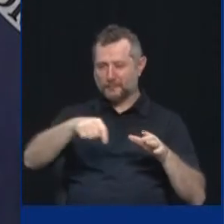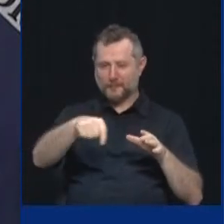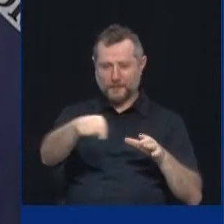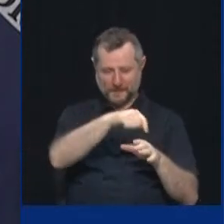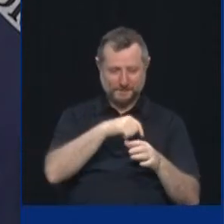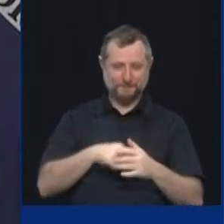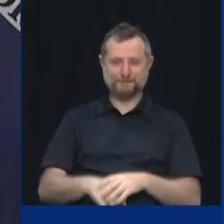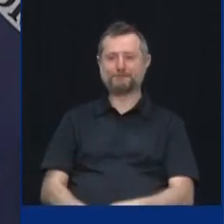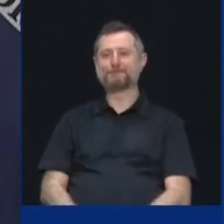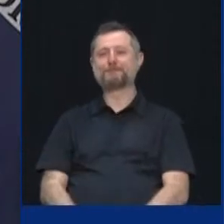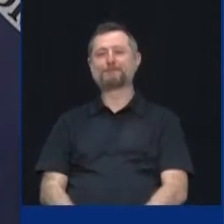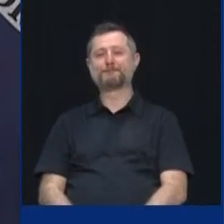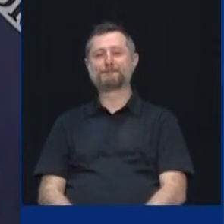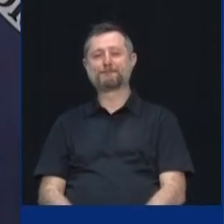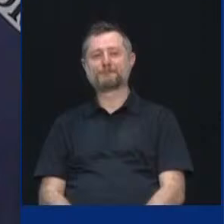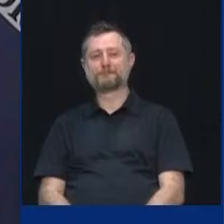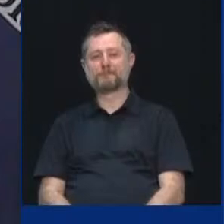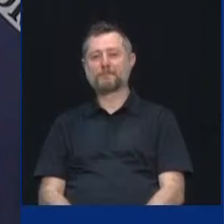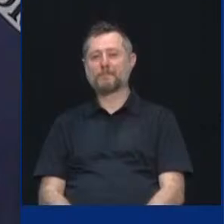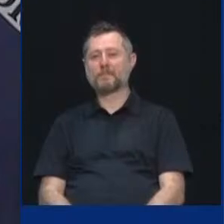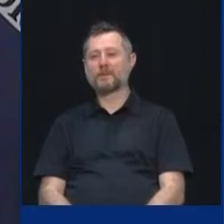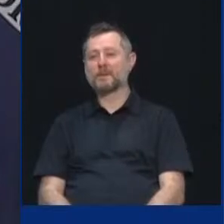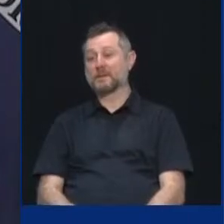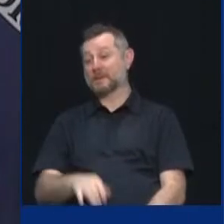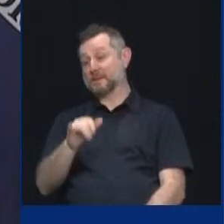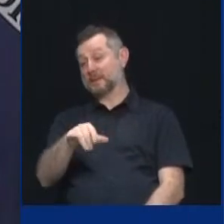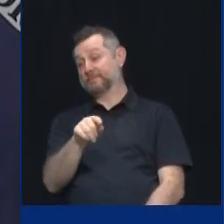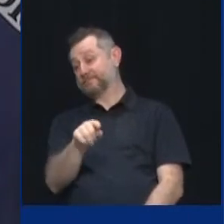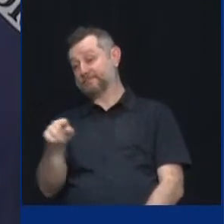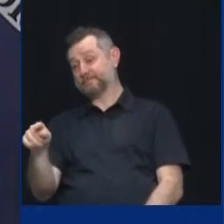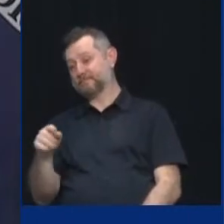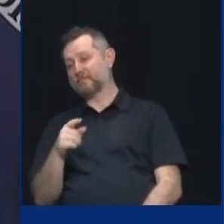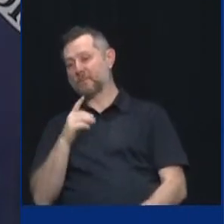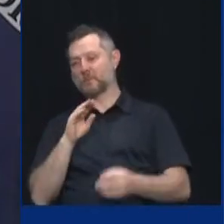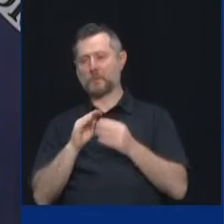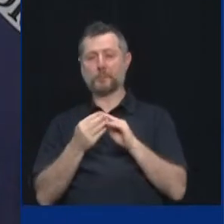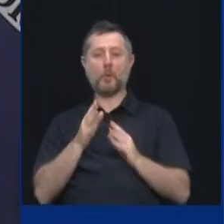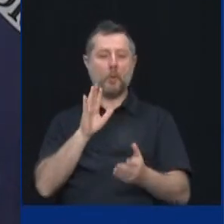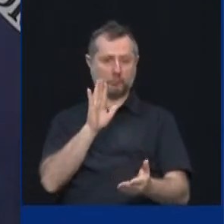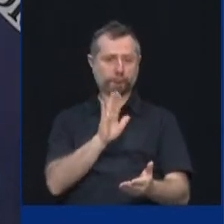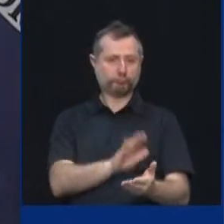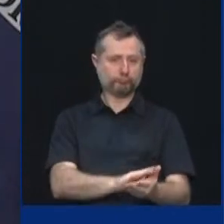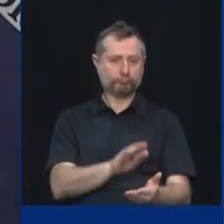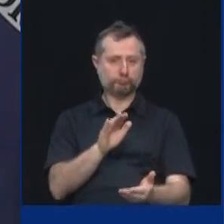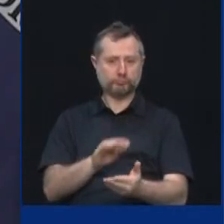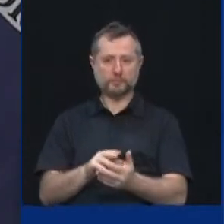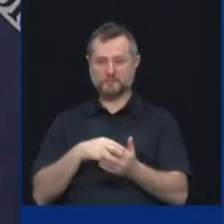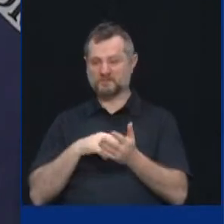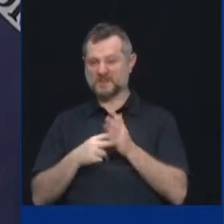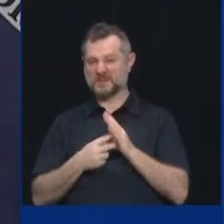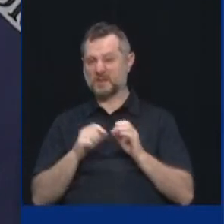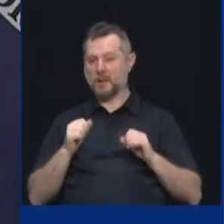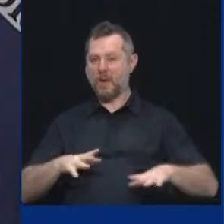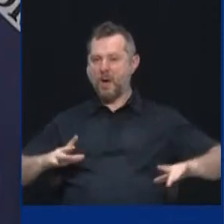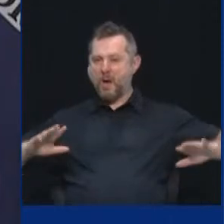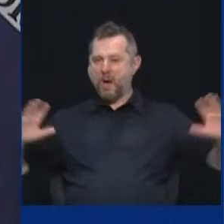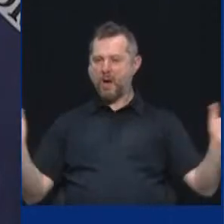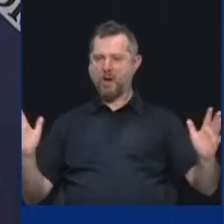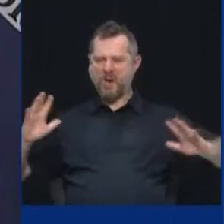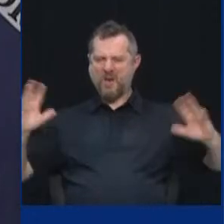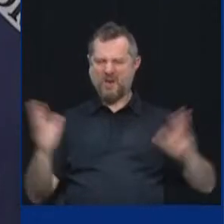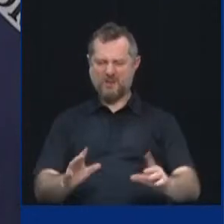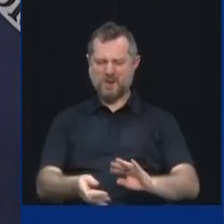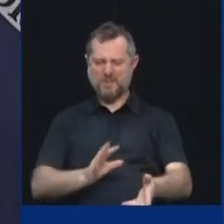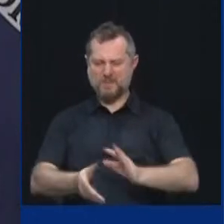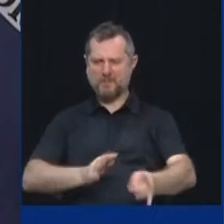And because that's a real chance, the numbers are very low, we can get a significant increase there.